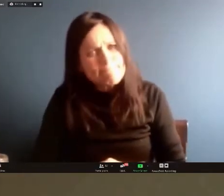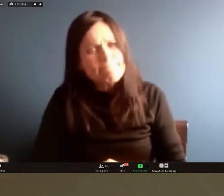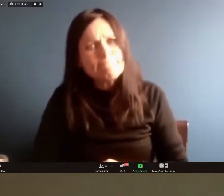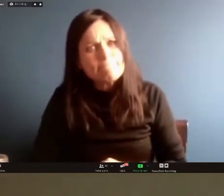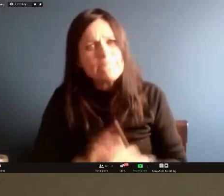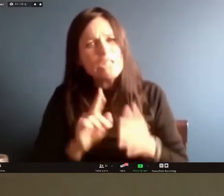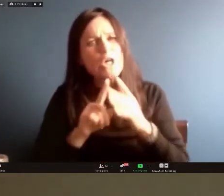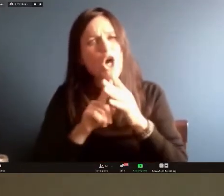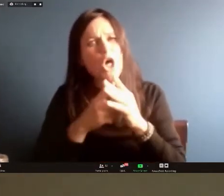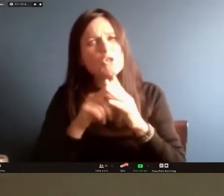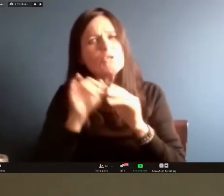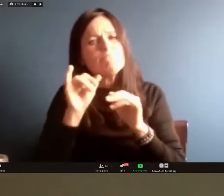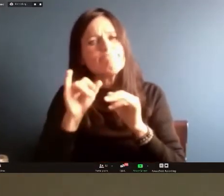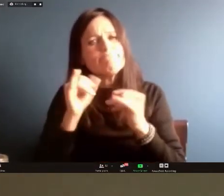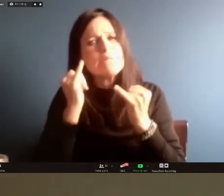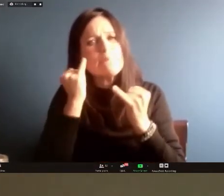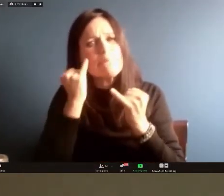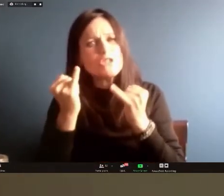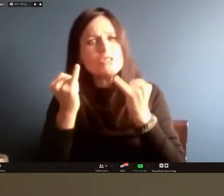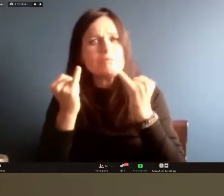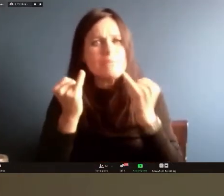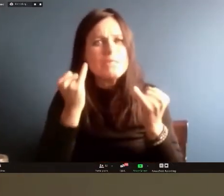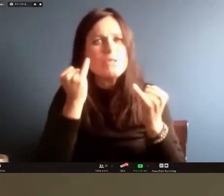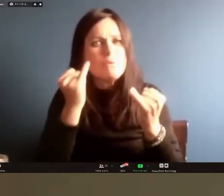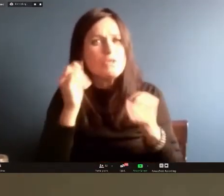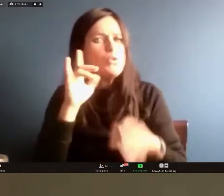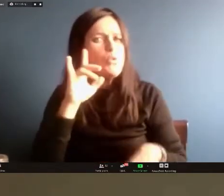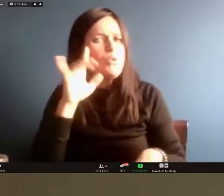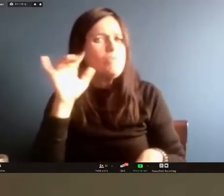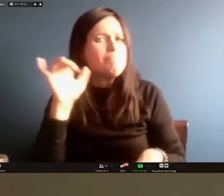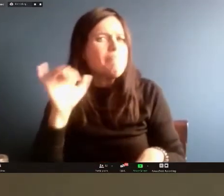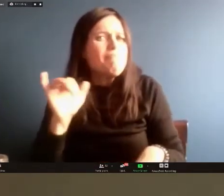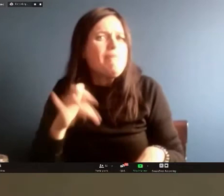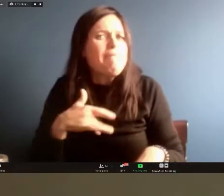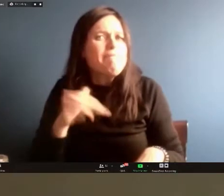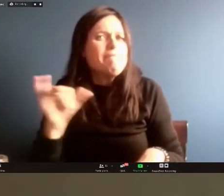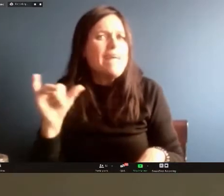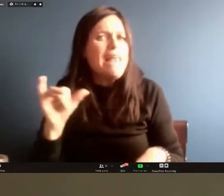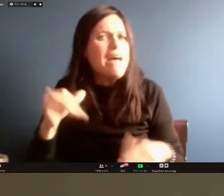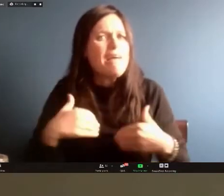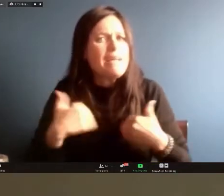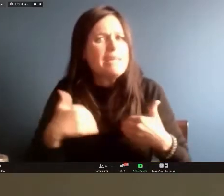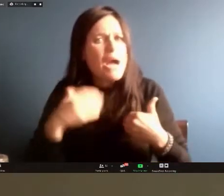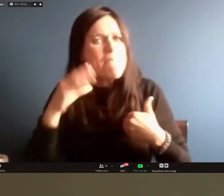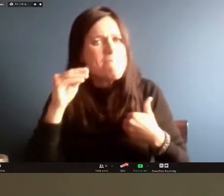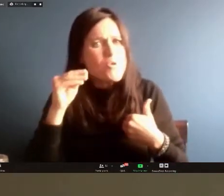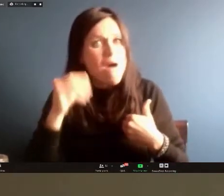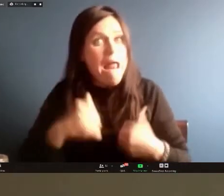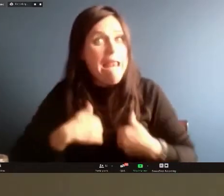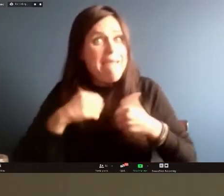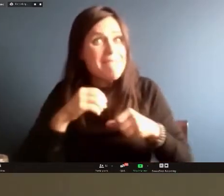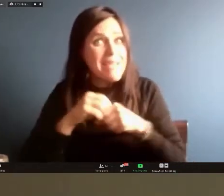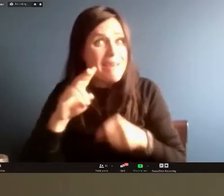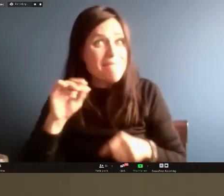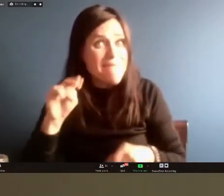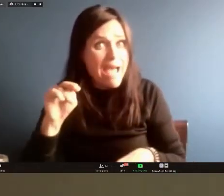imagine. I started to imagine what would it be like being this young boy living in a van, a boy who I always start